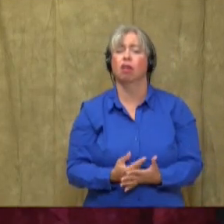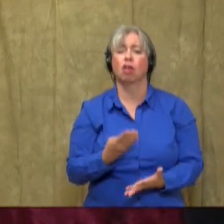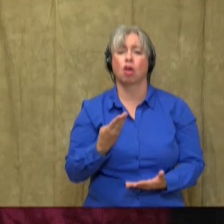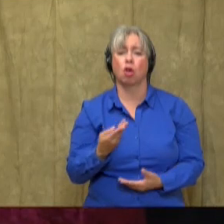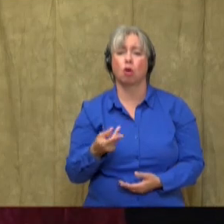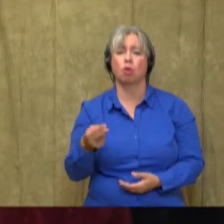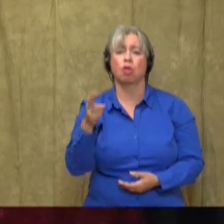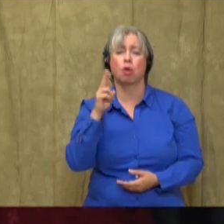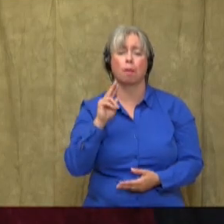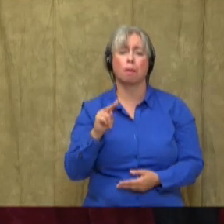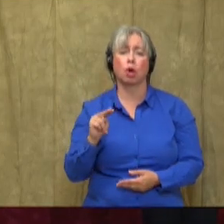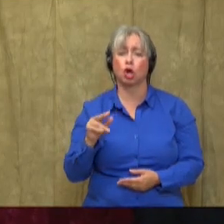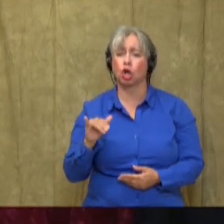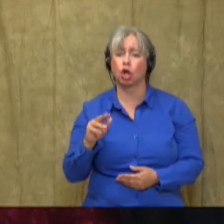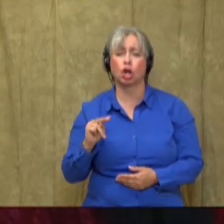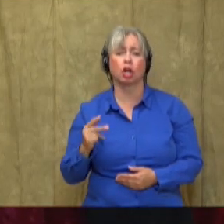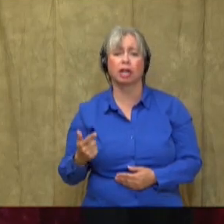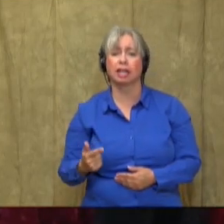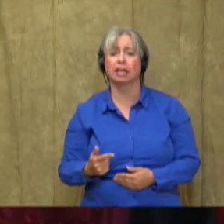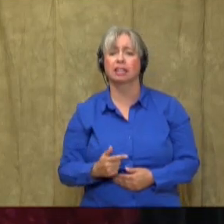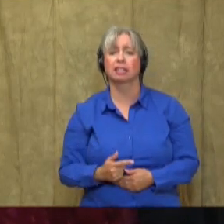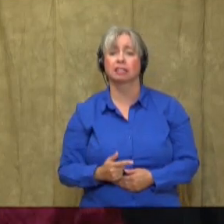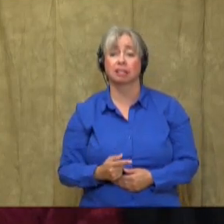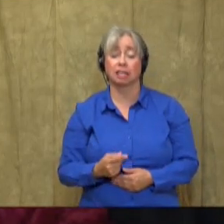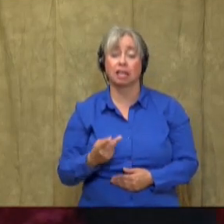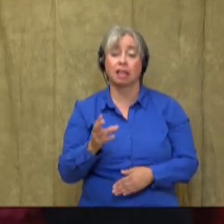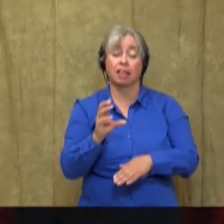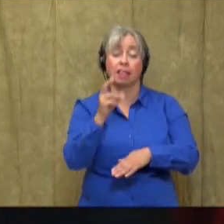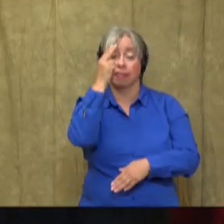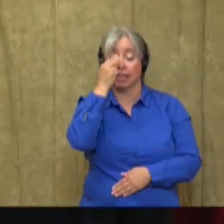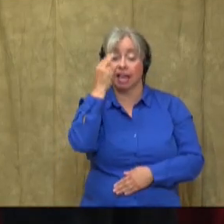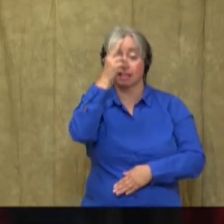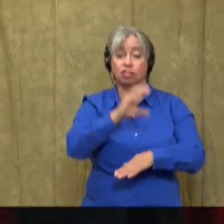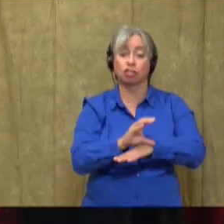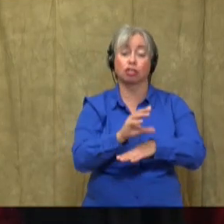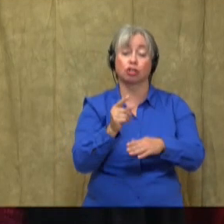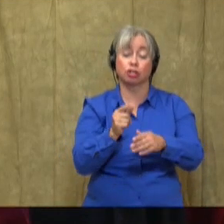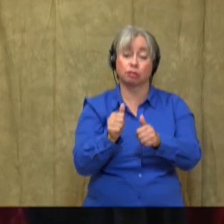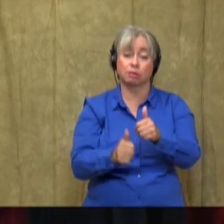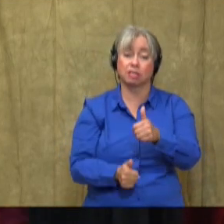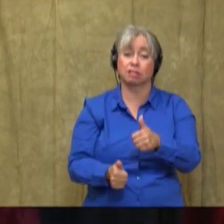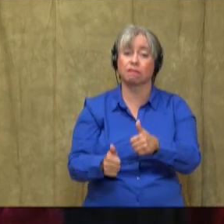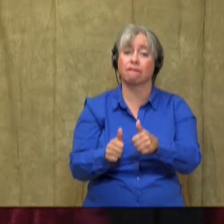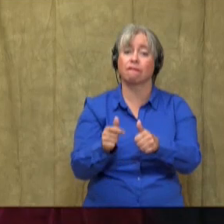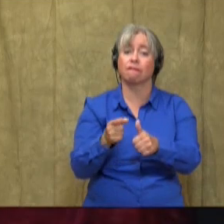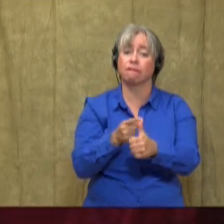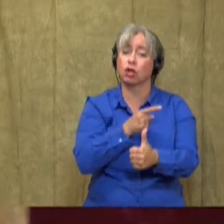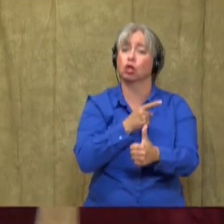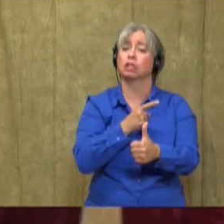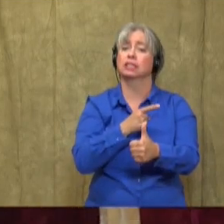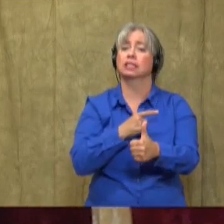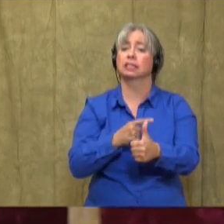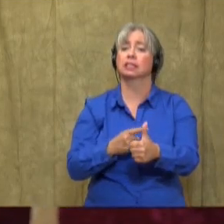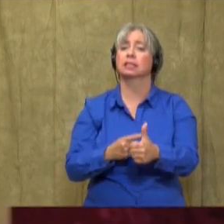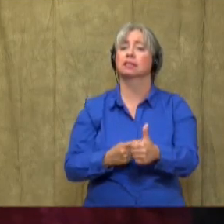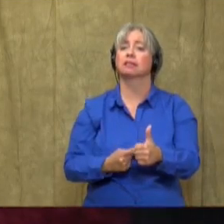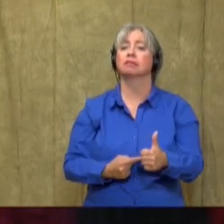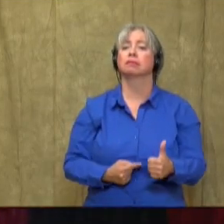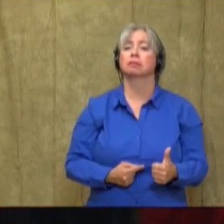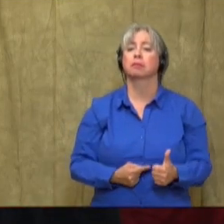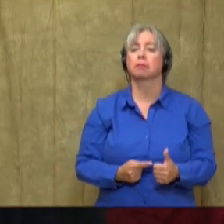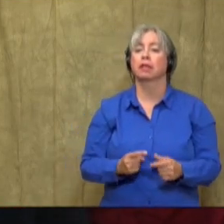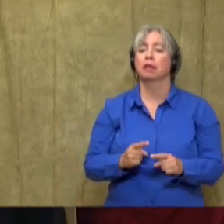that the Catholic Church was in charge and you needed to serve the Catholic Church. But the world is going